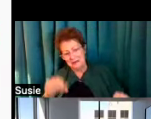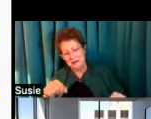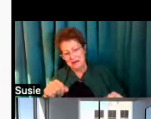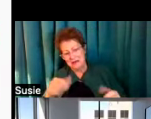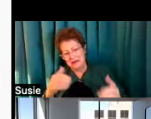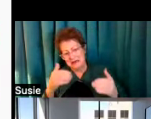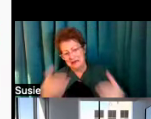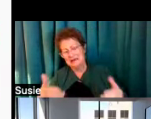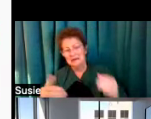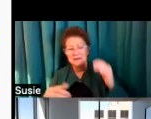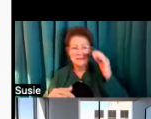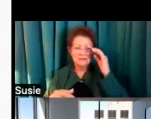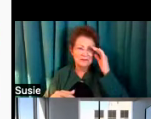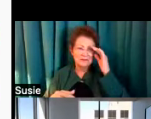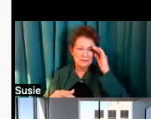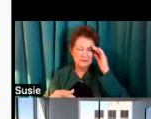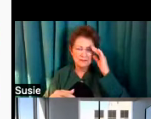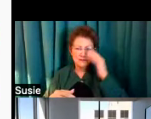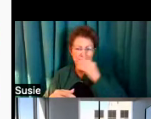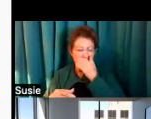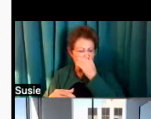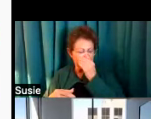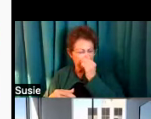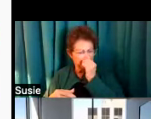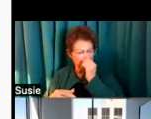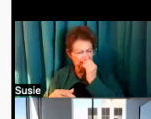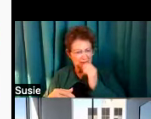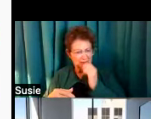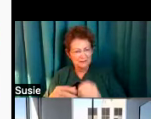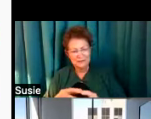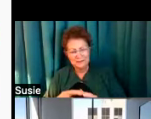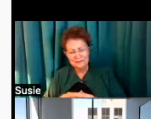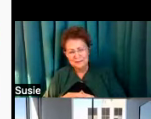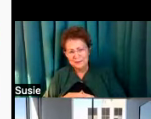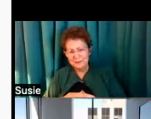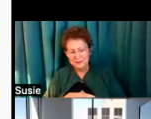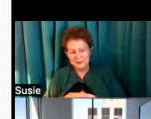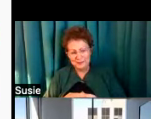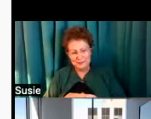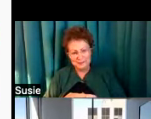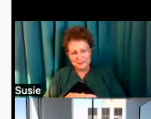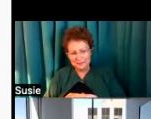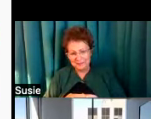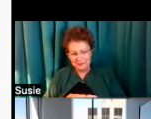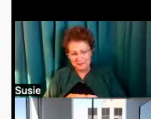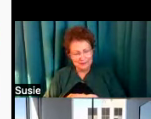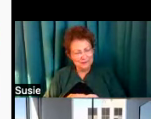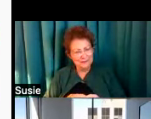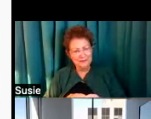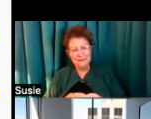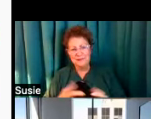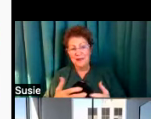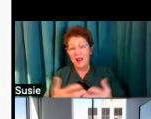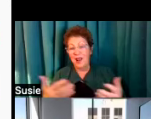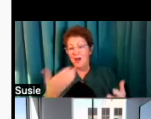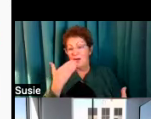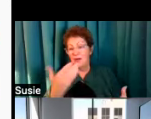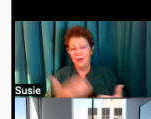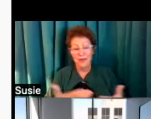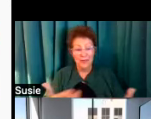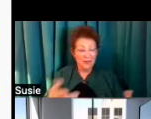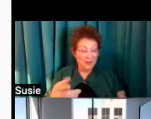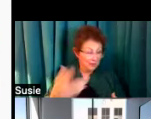we can continue to record this if you all are comfortable staying on a little bit longer. There's a lot of good material here. Do you mind if I